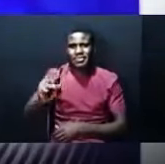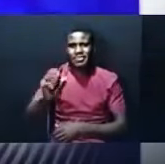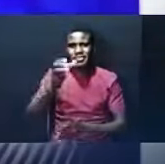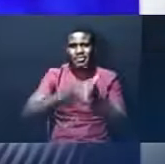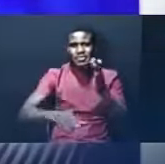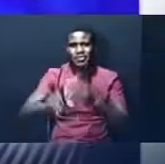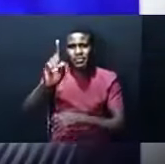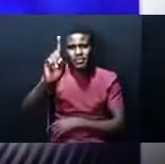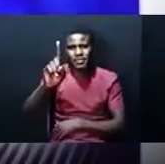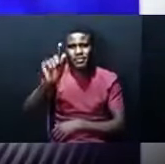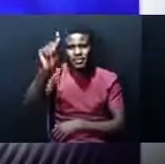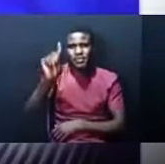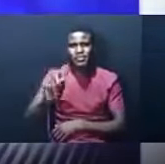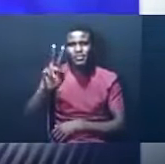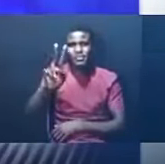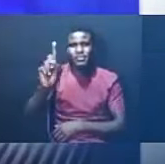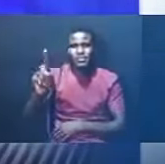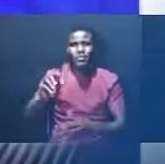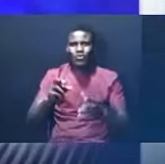21. Shall we read together?